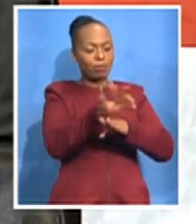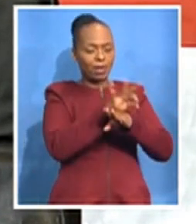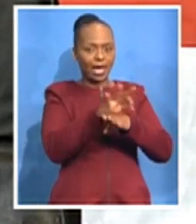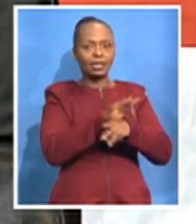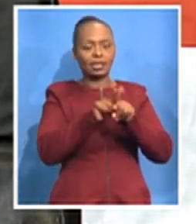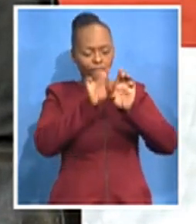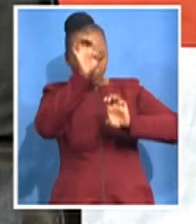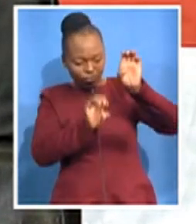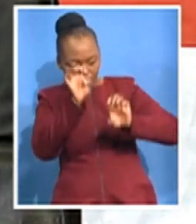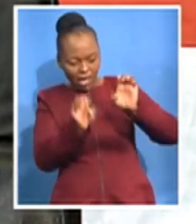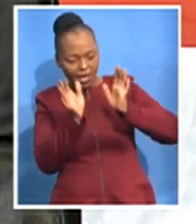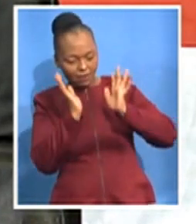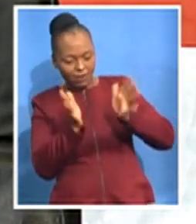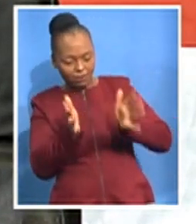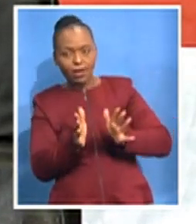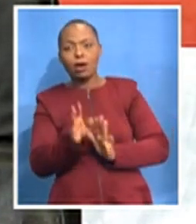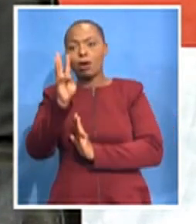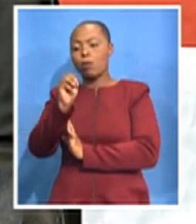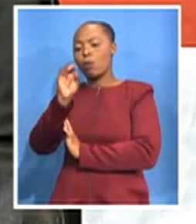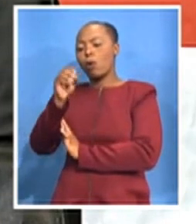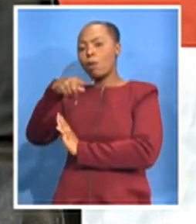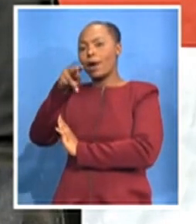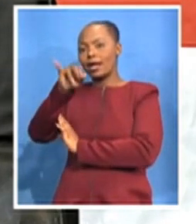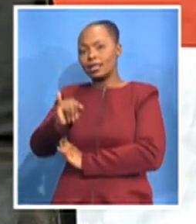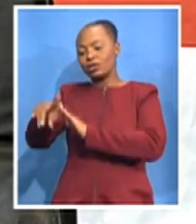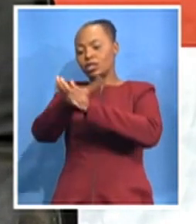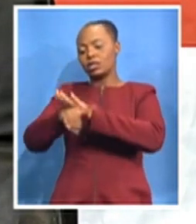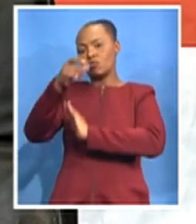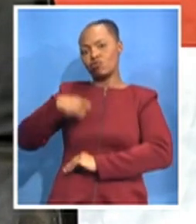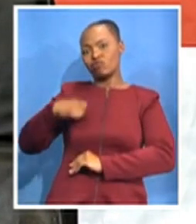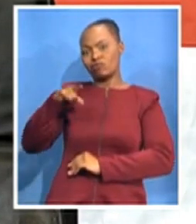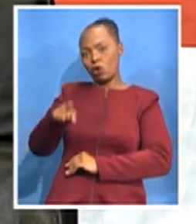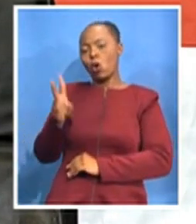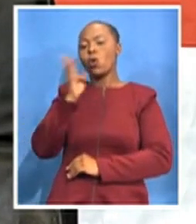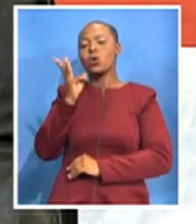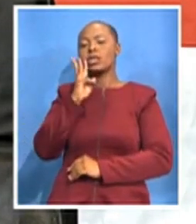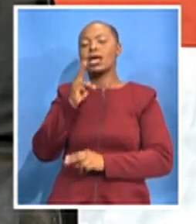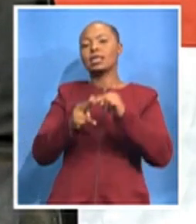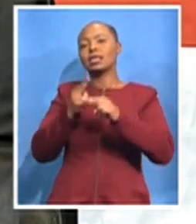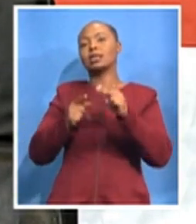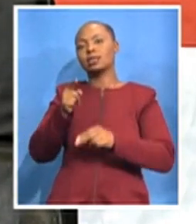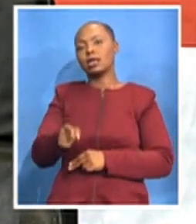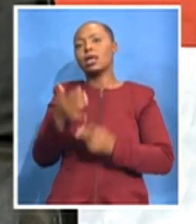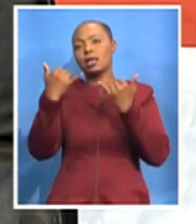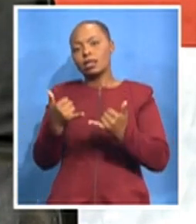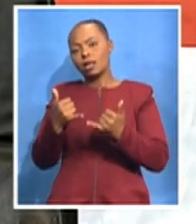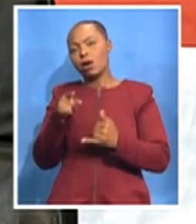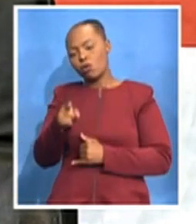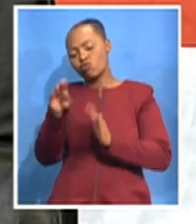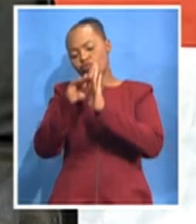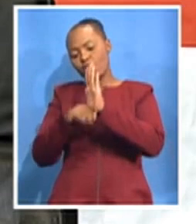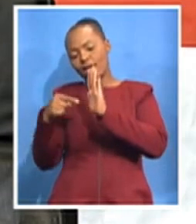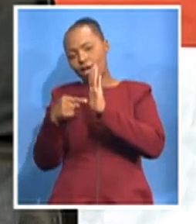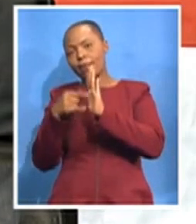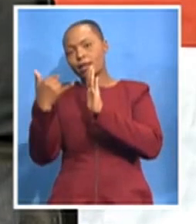District Municipality Water and Sanitation Revitalization Program was perused. This was